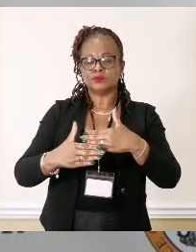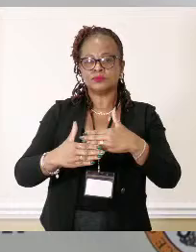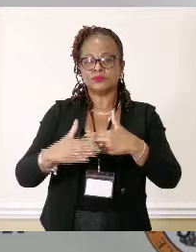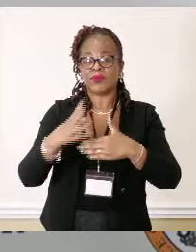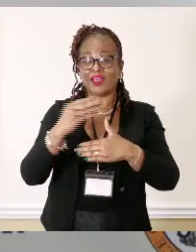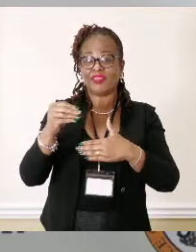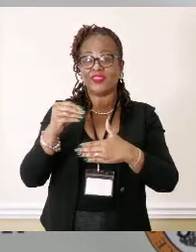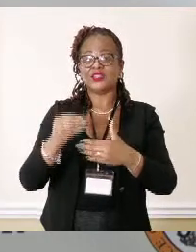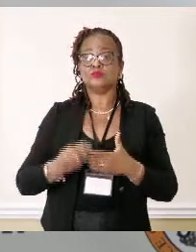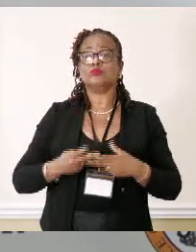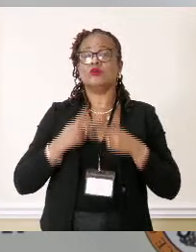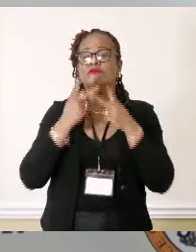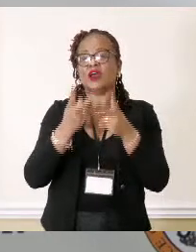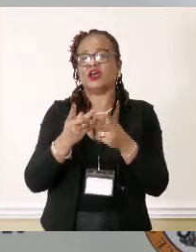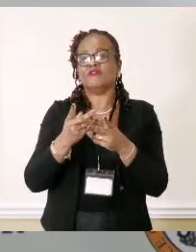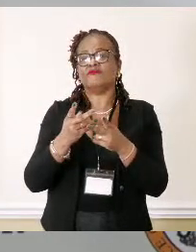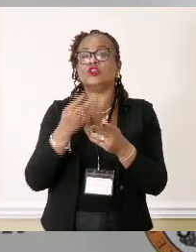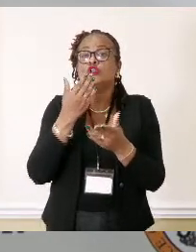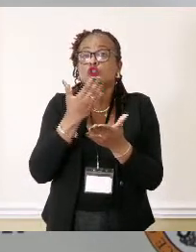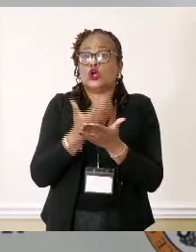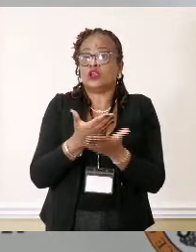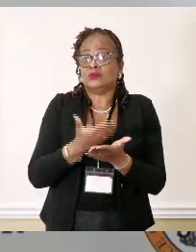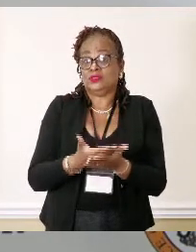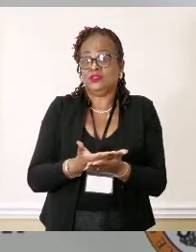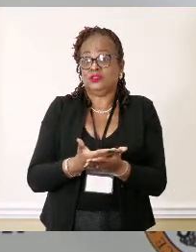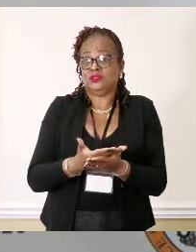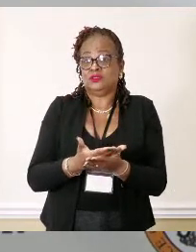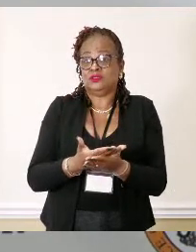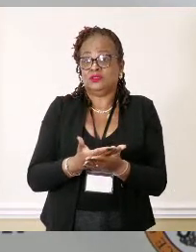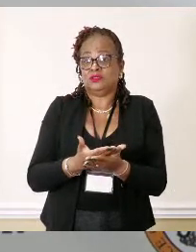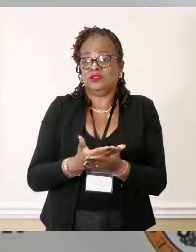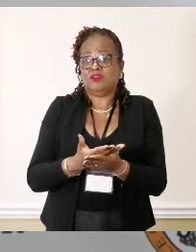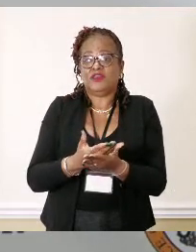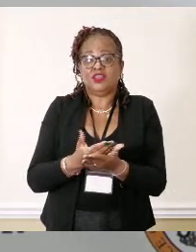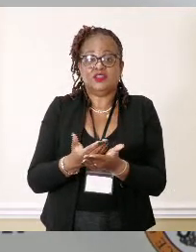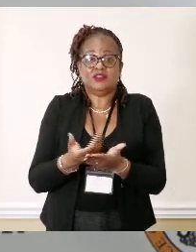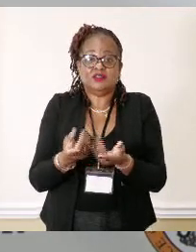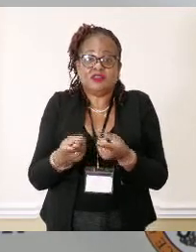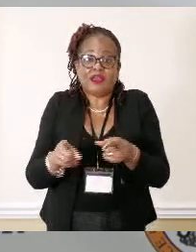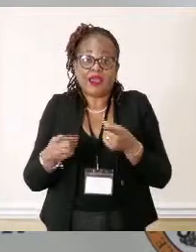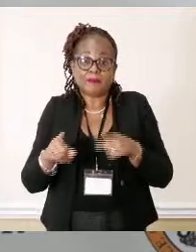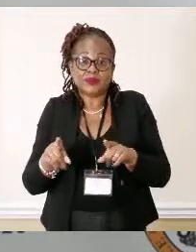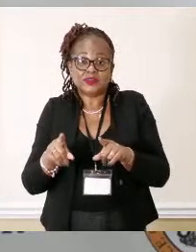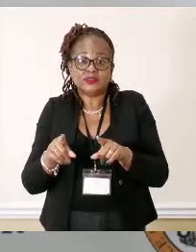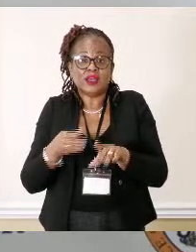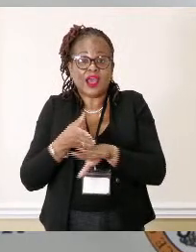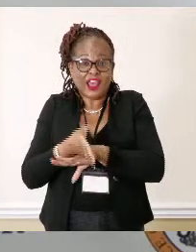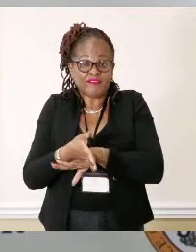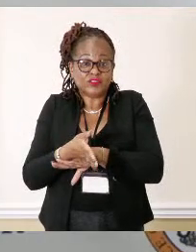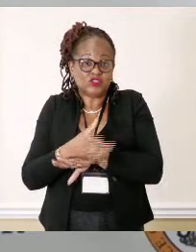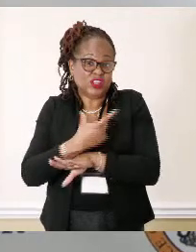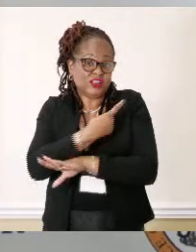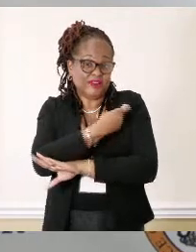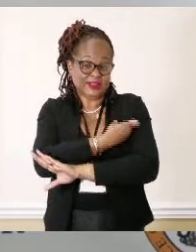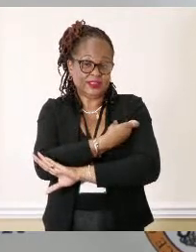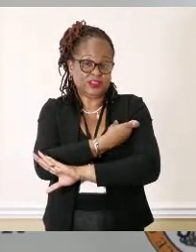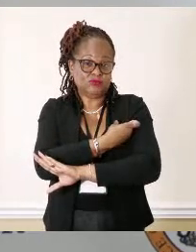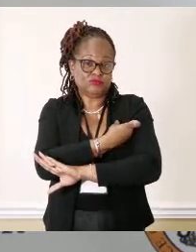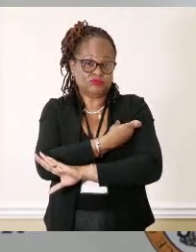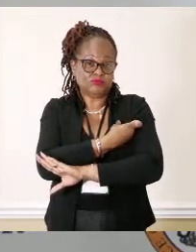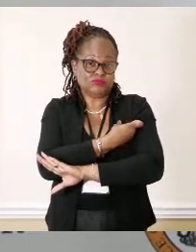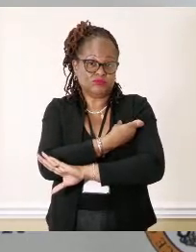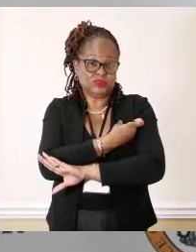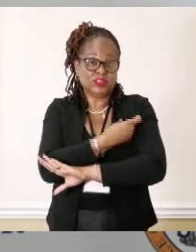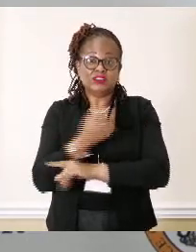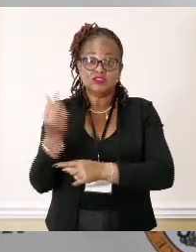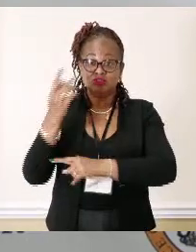And this provides for the documentation of adverse events following vaccination. To